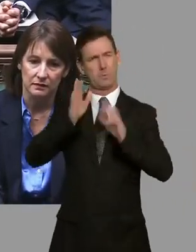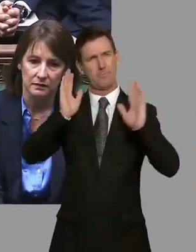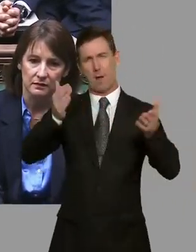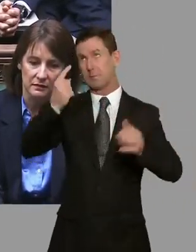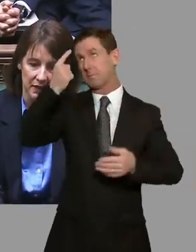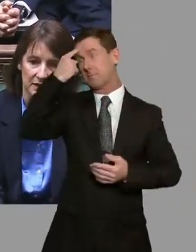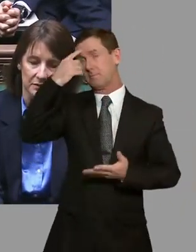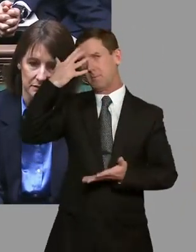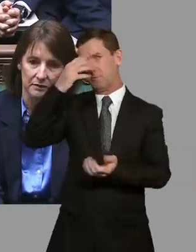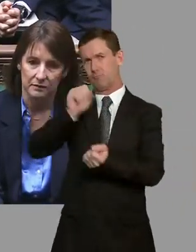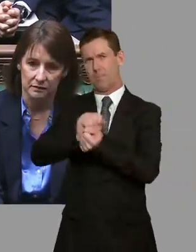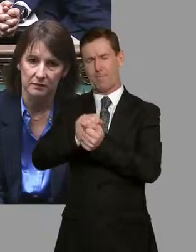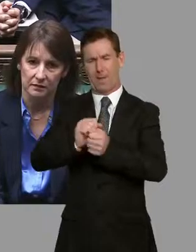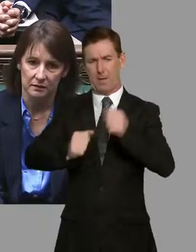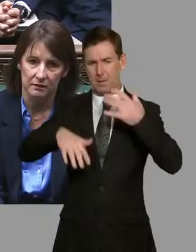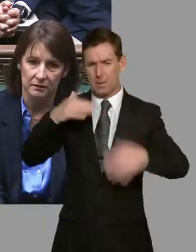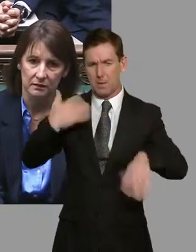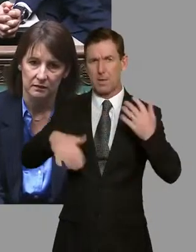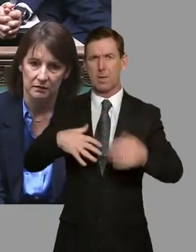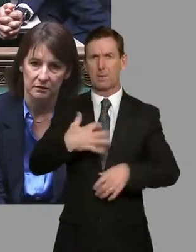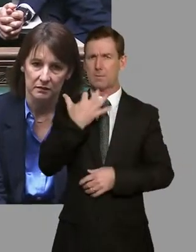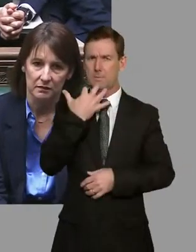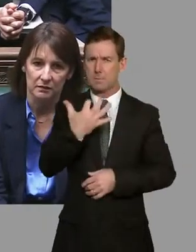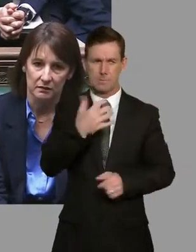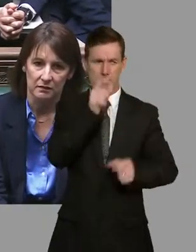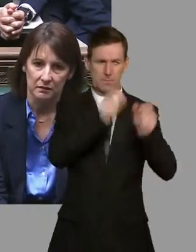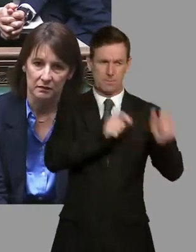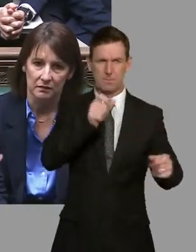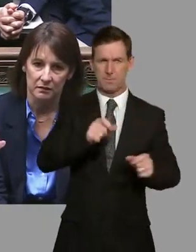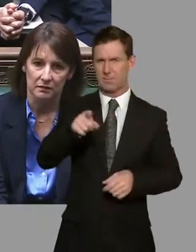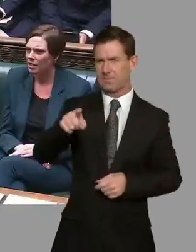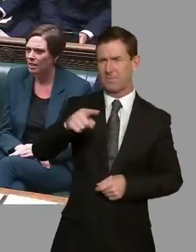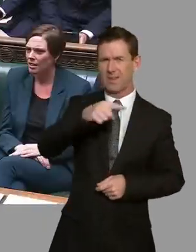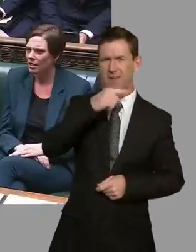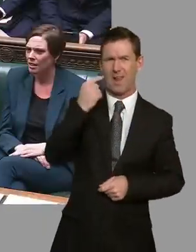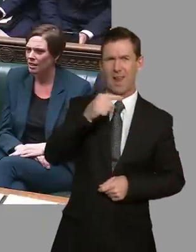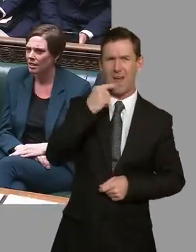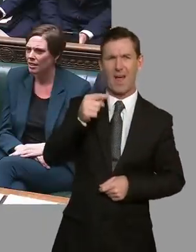lies and misinformation and slinging of mud doesn't help them one bit.